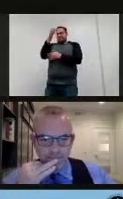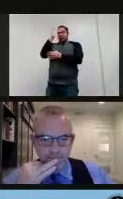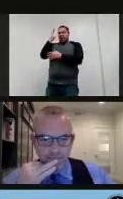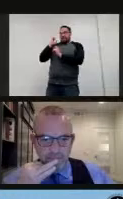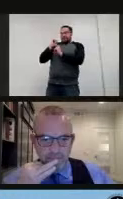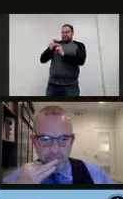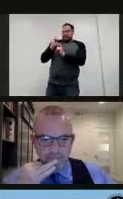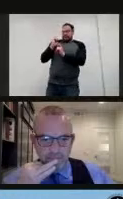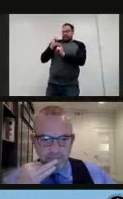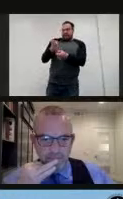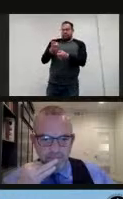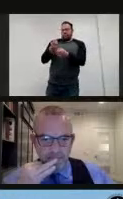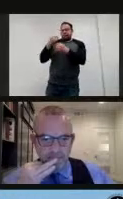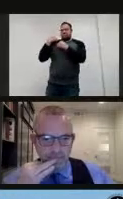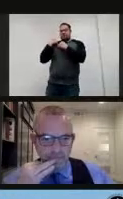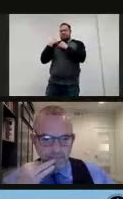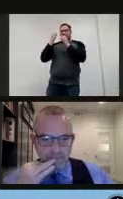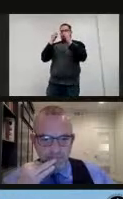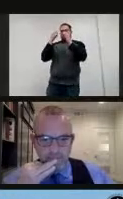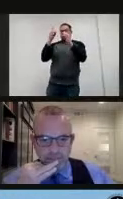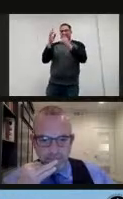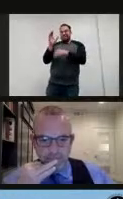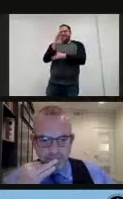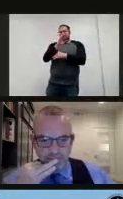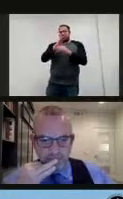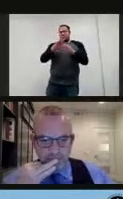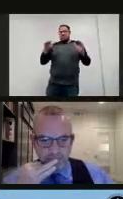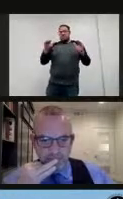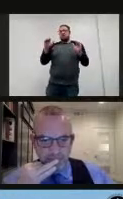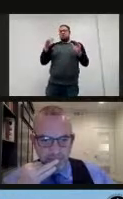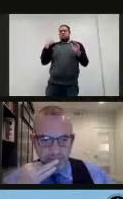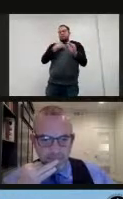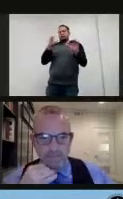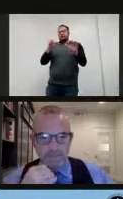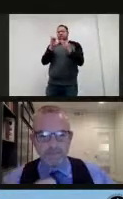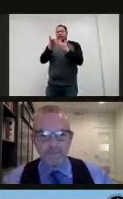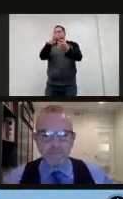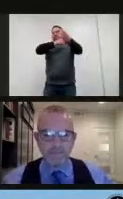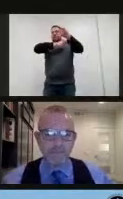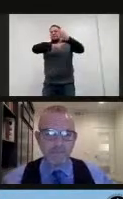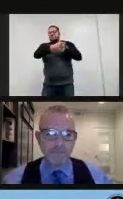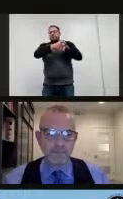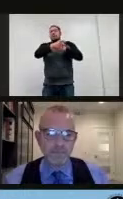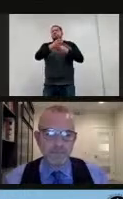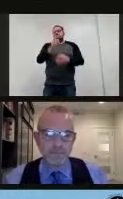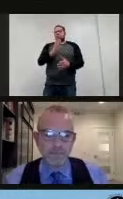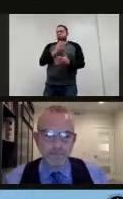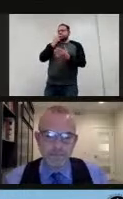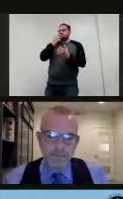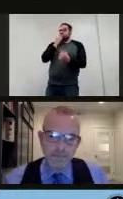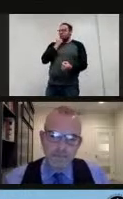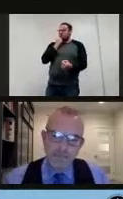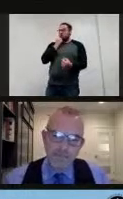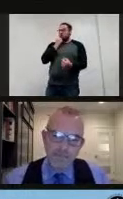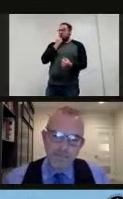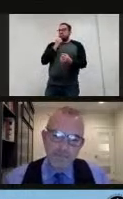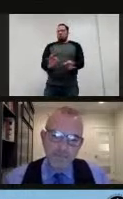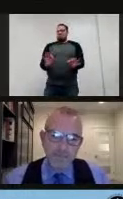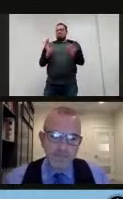educate their children. We are doing this on their behalf. They play a critical role they need to be valued and listened